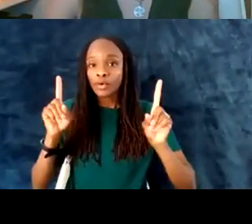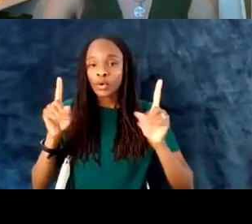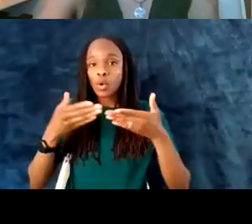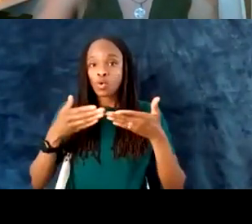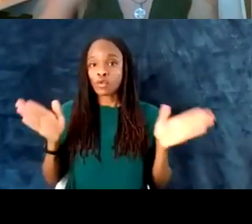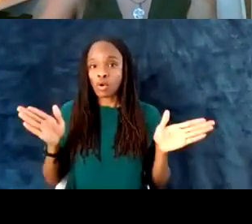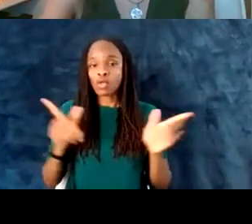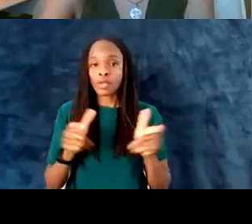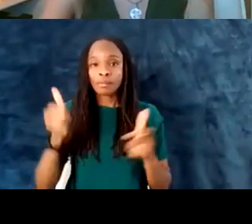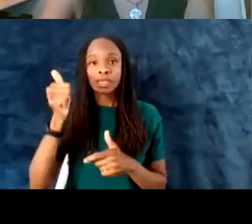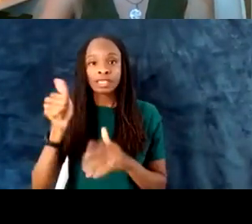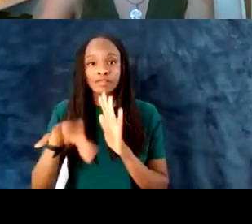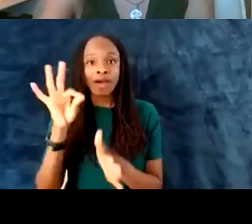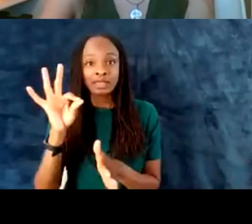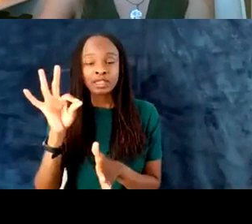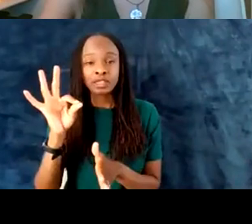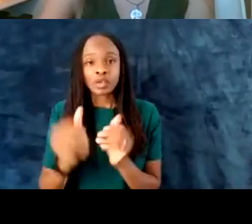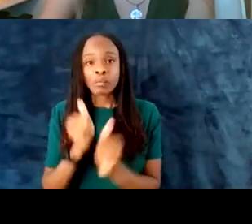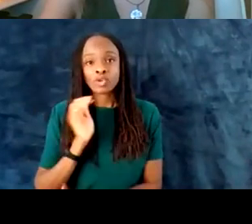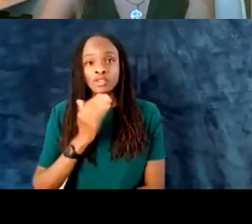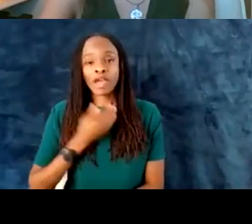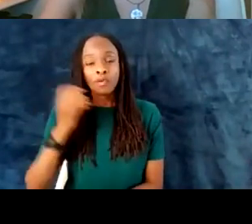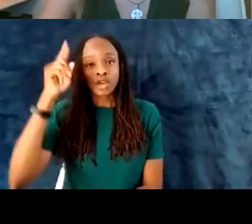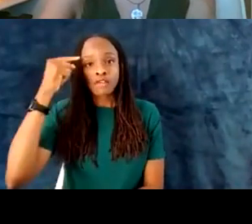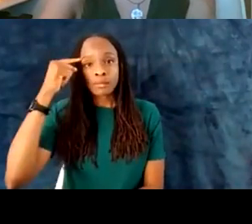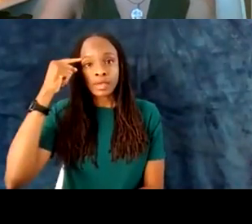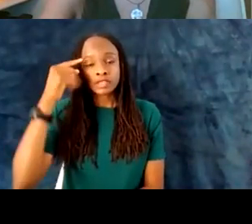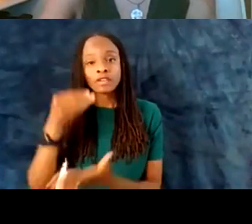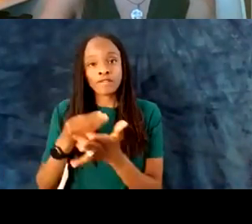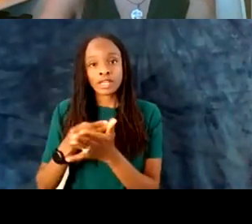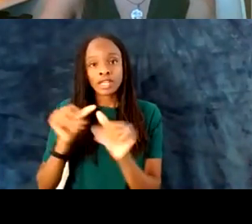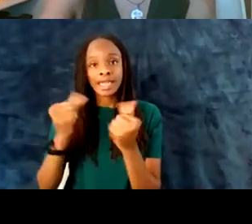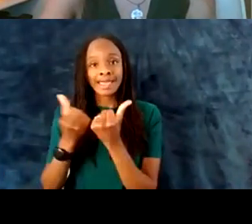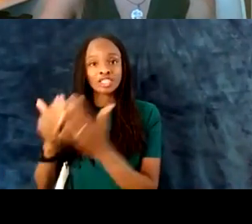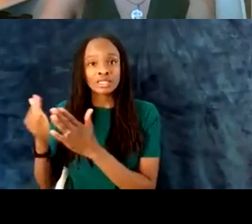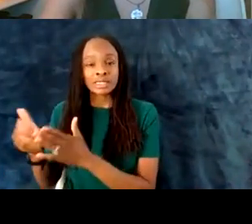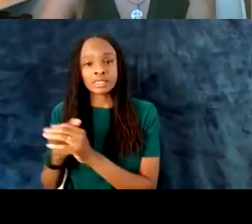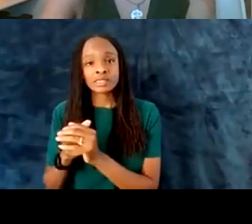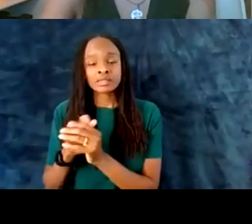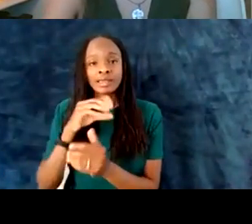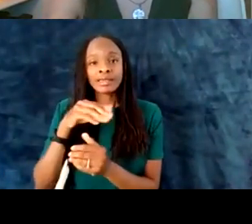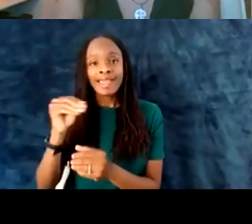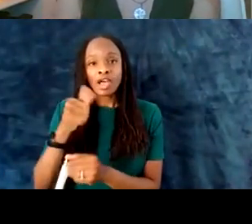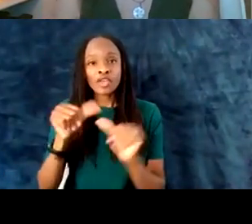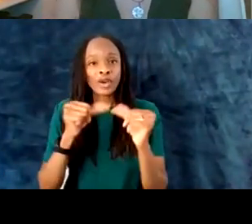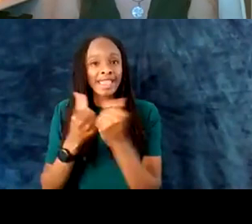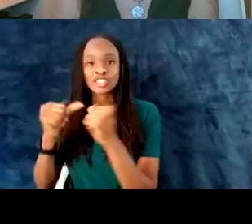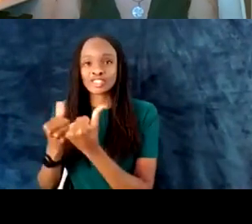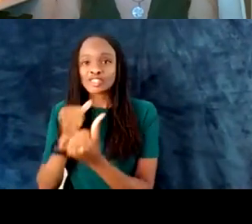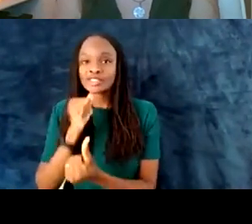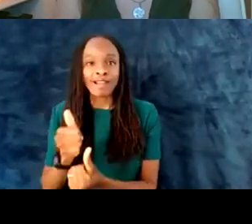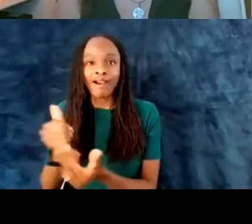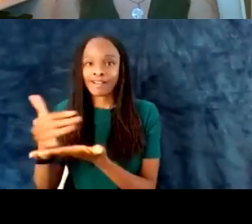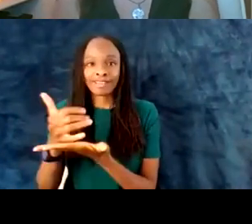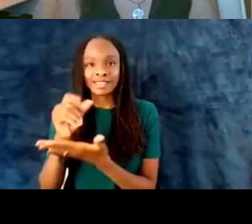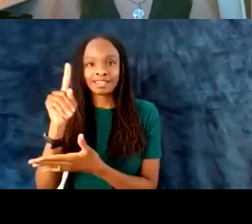However, overall, the biggest finding was that most of our government funding agencies and other agencies have just not been collecting the data. So